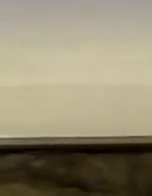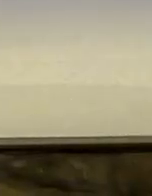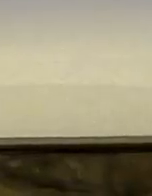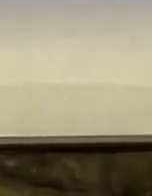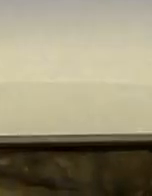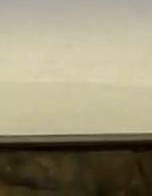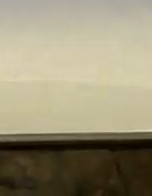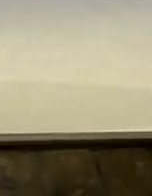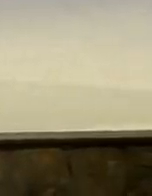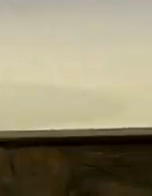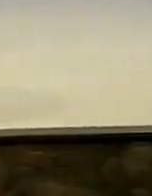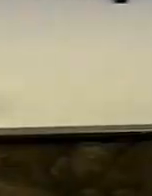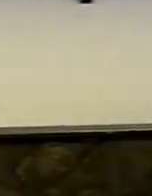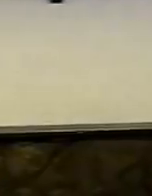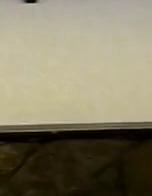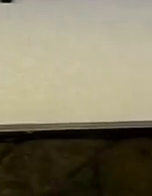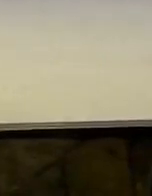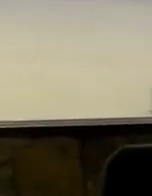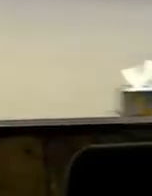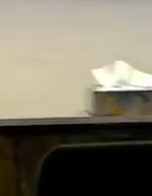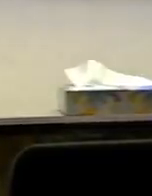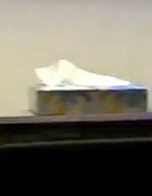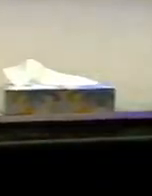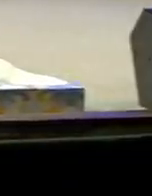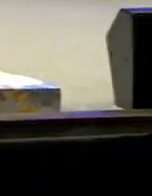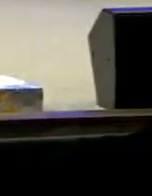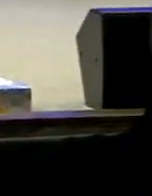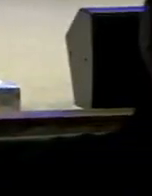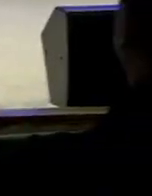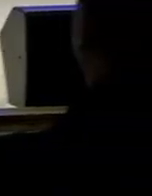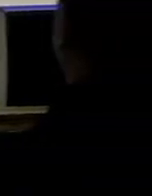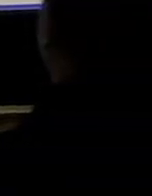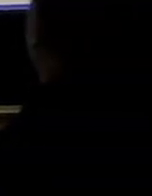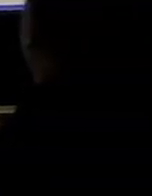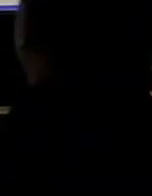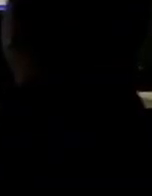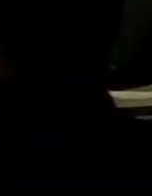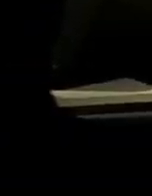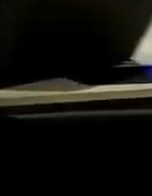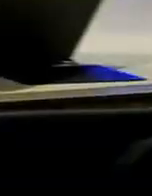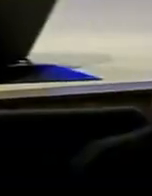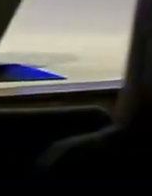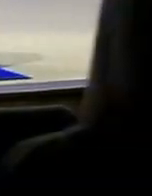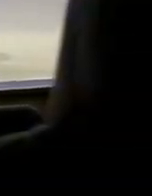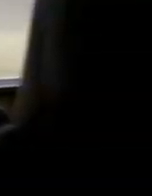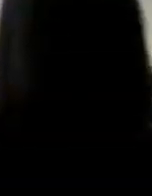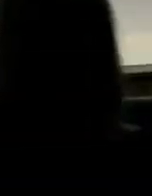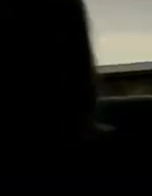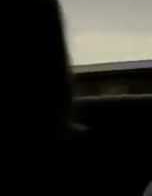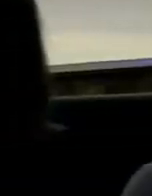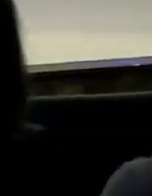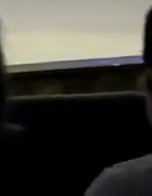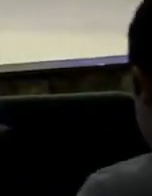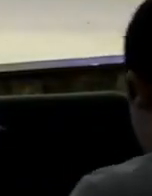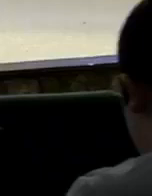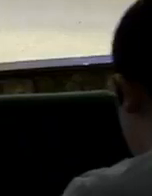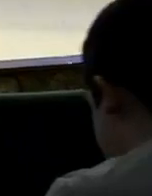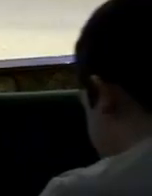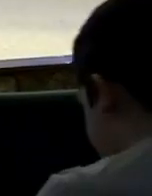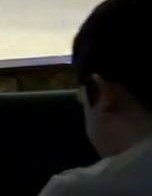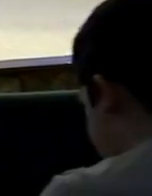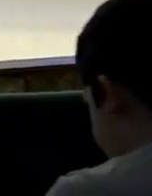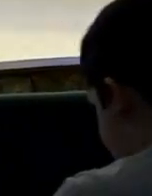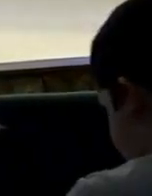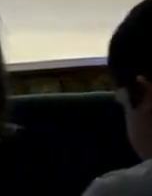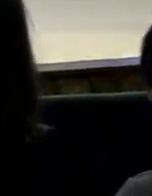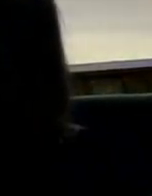is good regardless in all things, right? He said all things work together for my good, right? To those who love him, to those